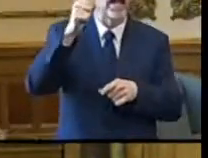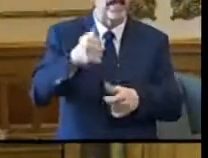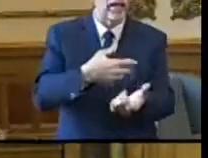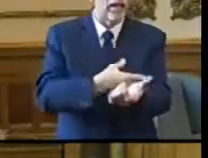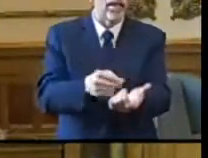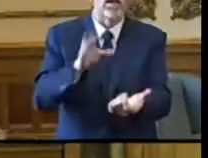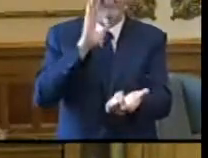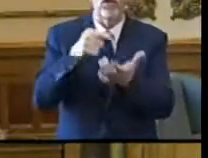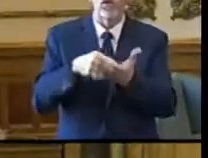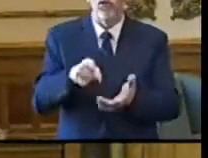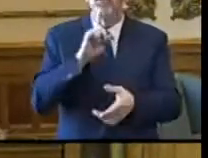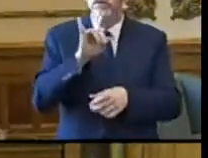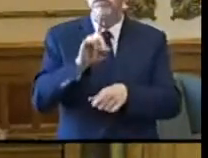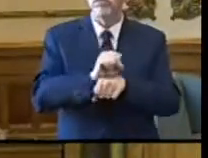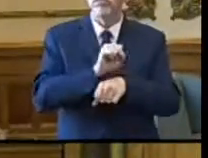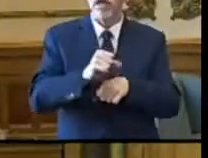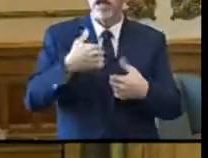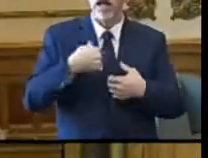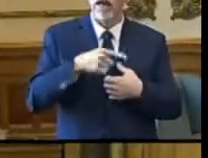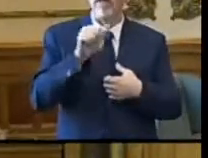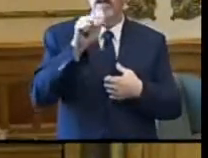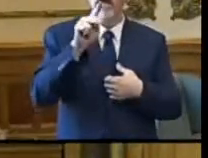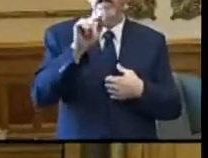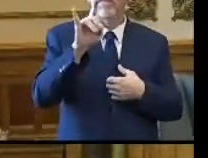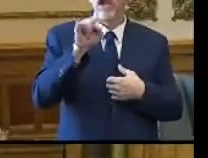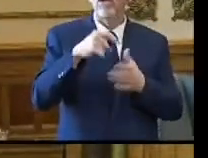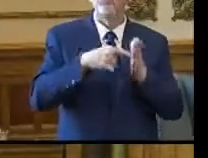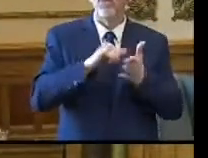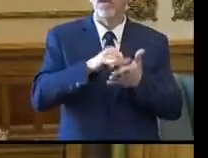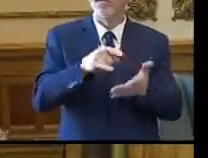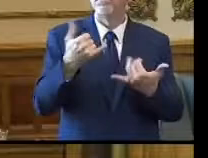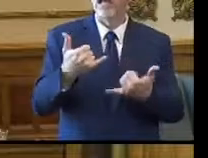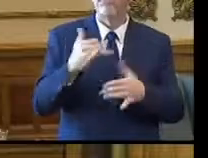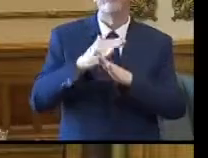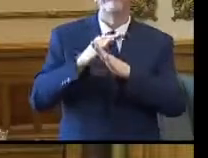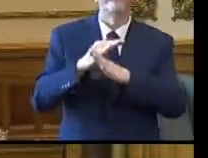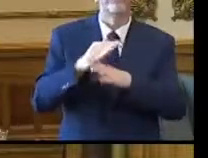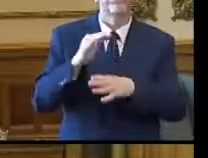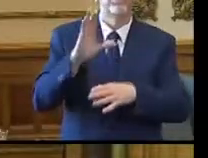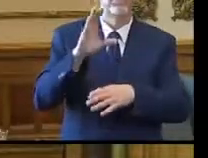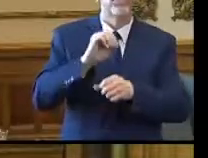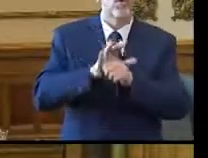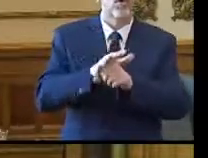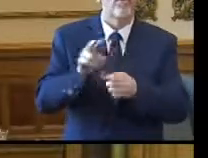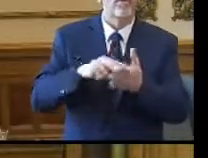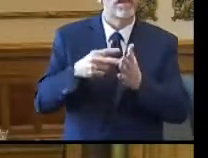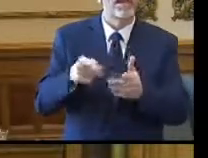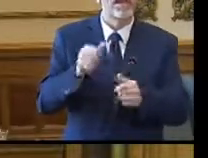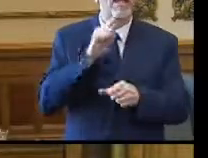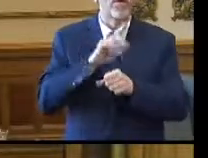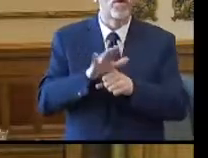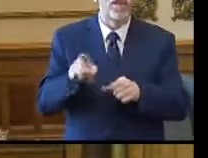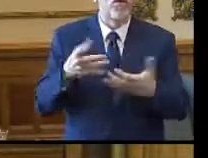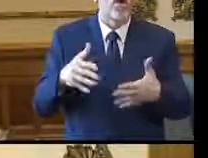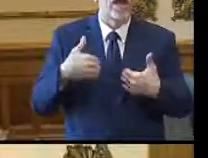that will actually show that they have antibodies to show that they are now immune to COVID-19, and that will be able to confirm that they've